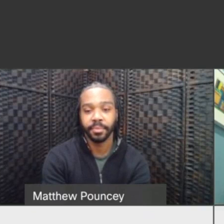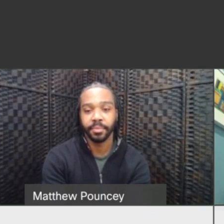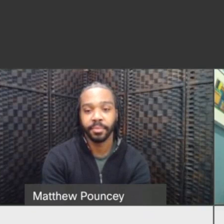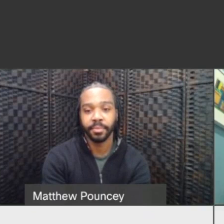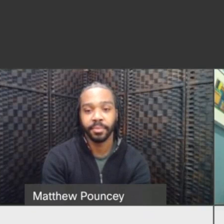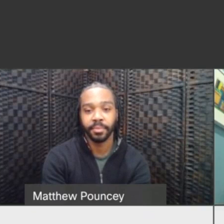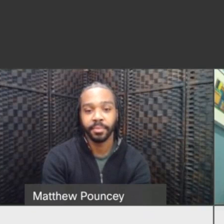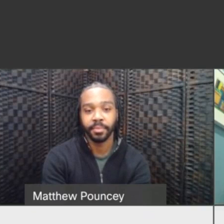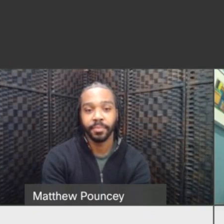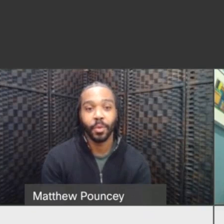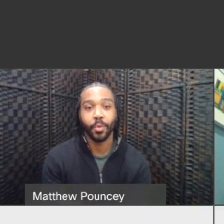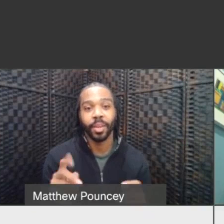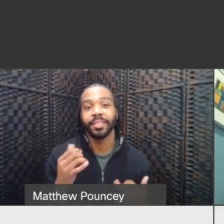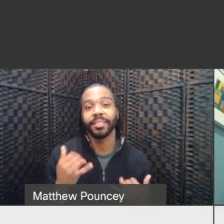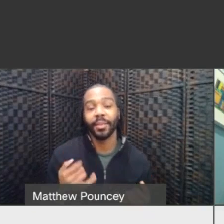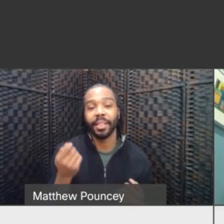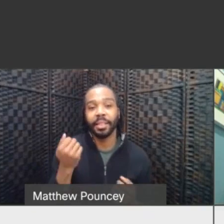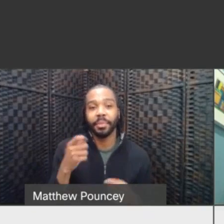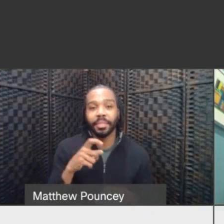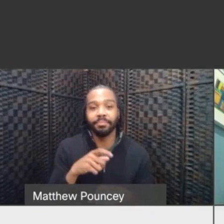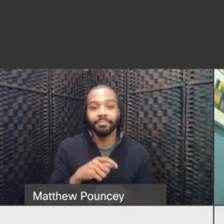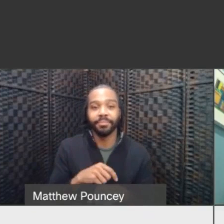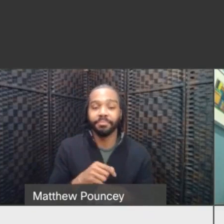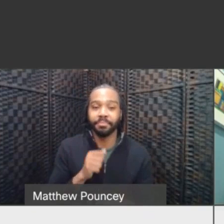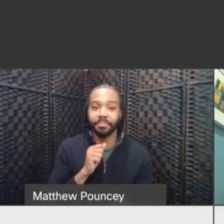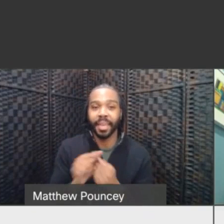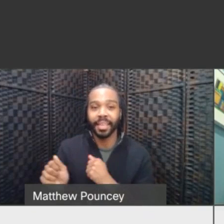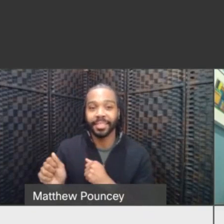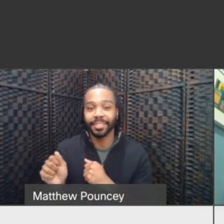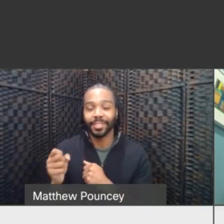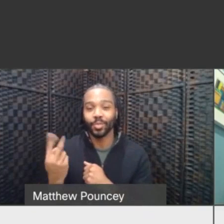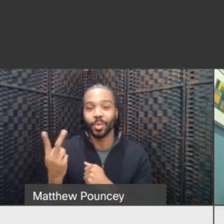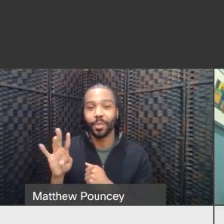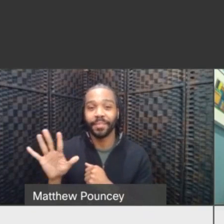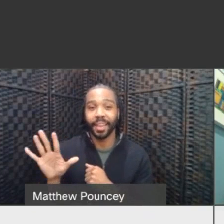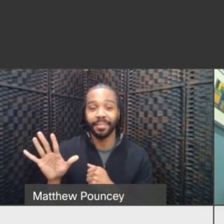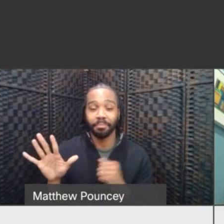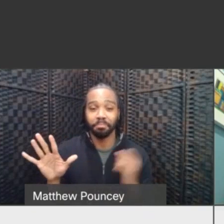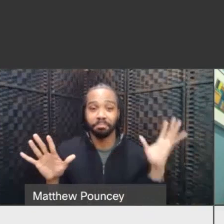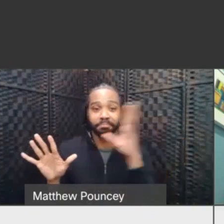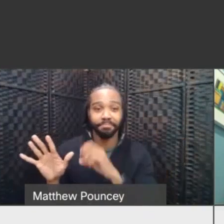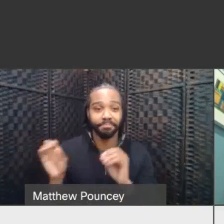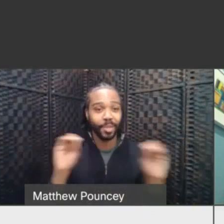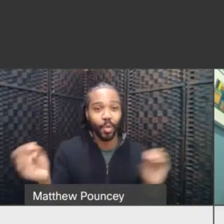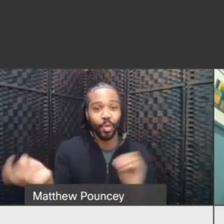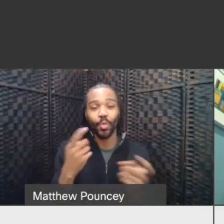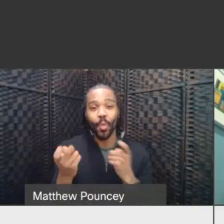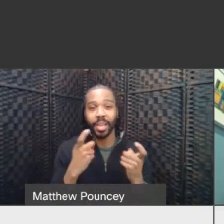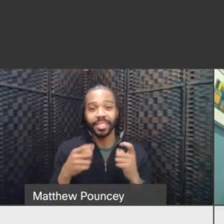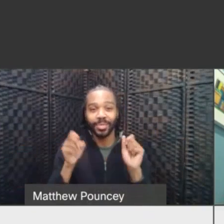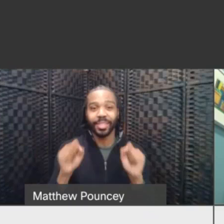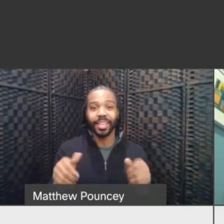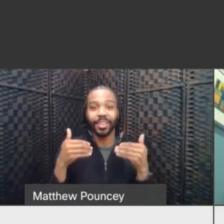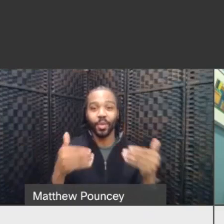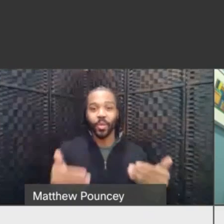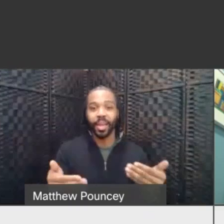Okay, it's a little after 12:45. It seems that we don't have any other questions. If that's the case, we can go ahead and log off